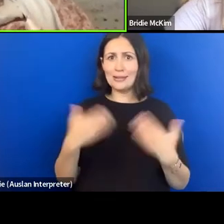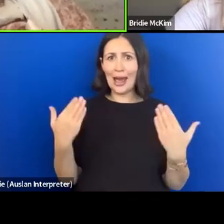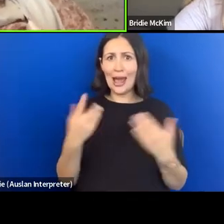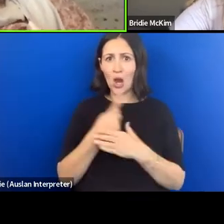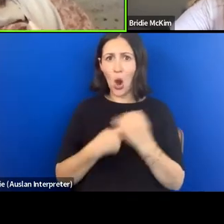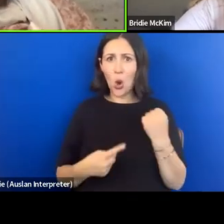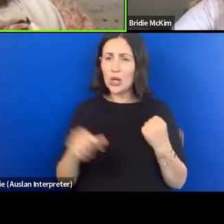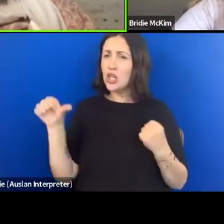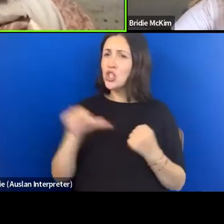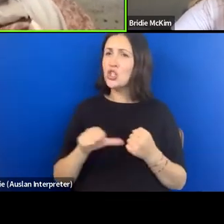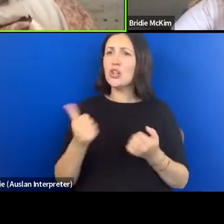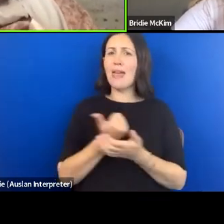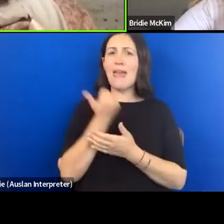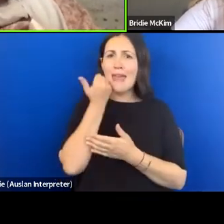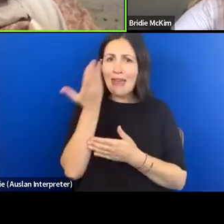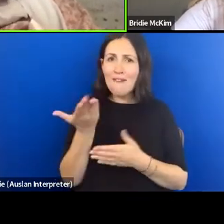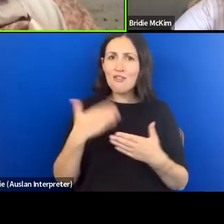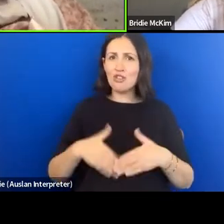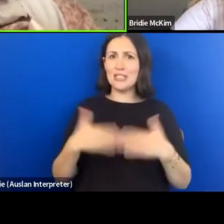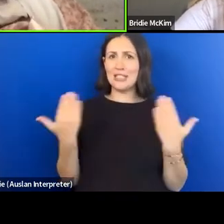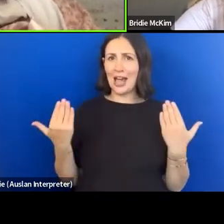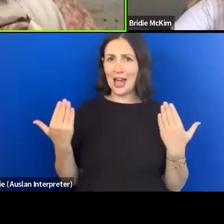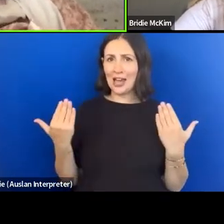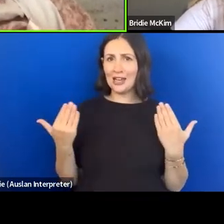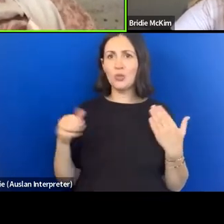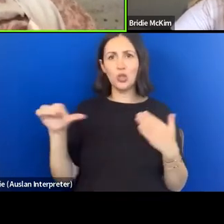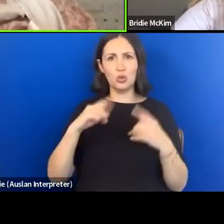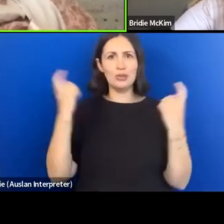should always be